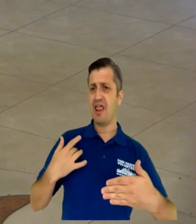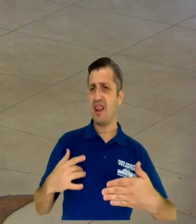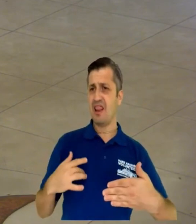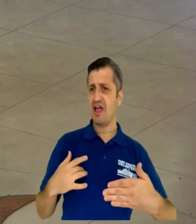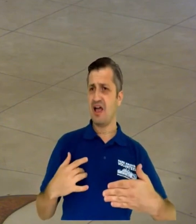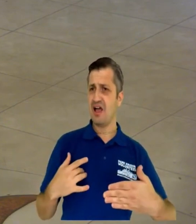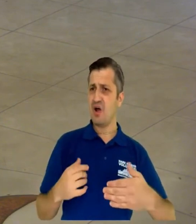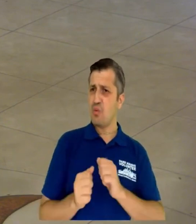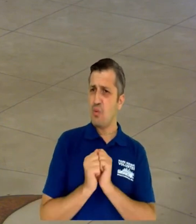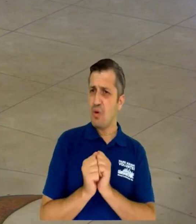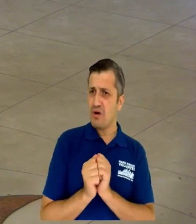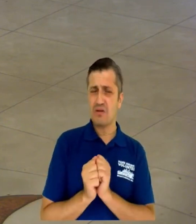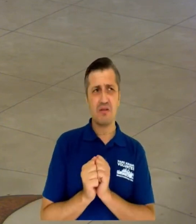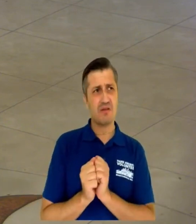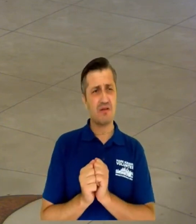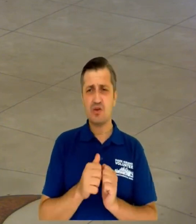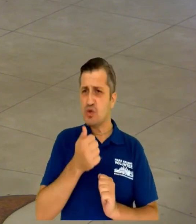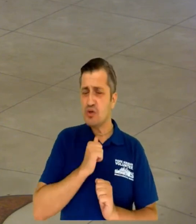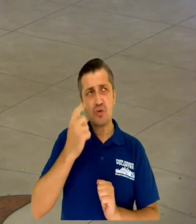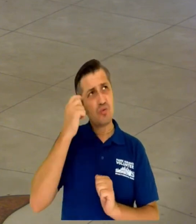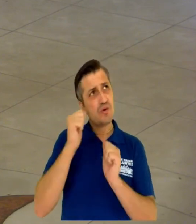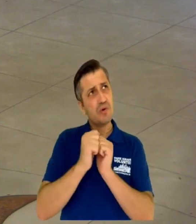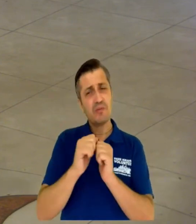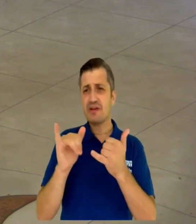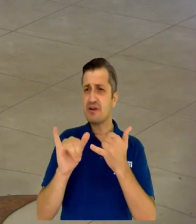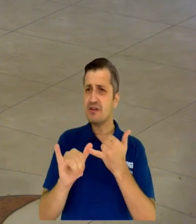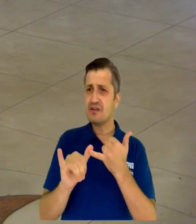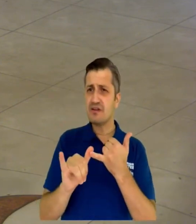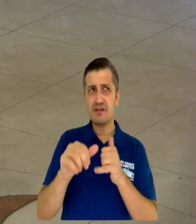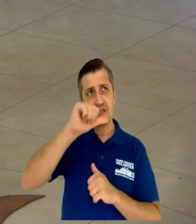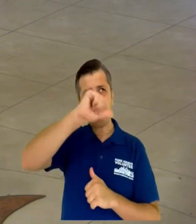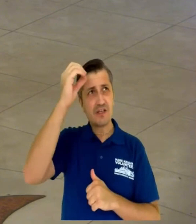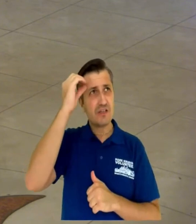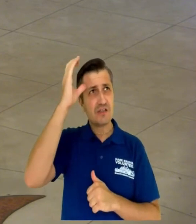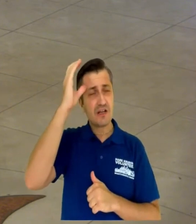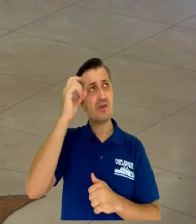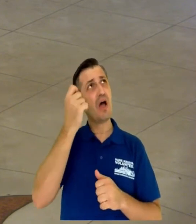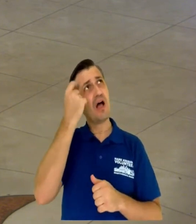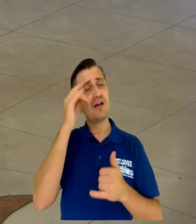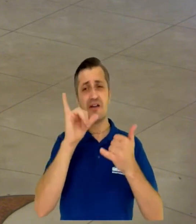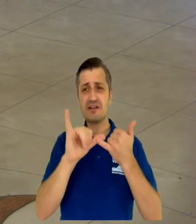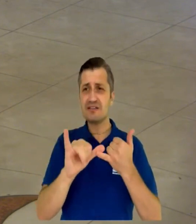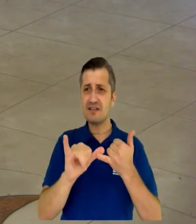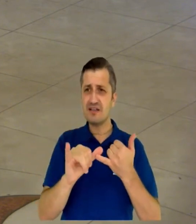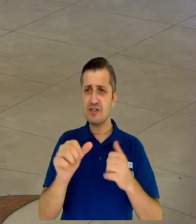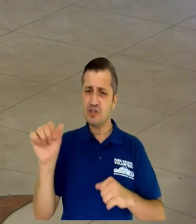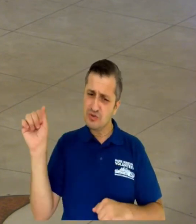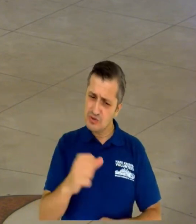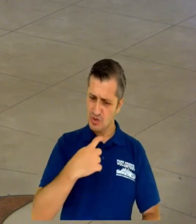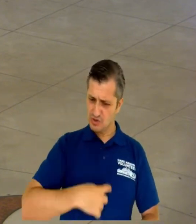living form that we could have the intelligence to understand Krishna. So we should use this human form of